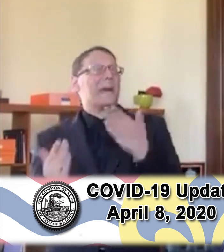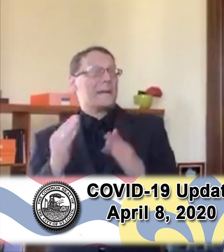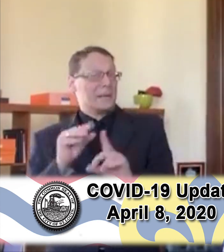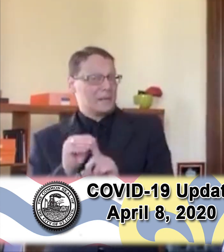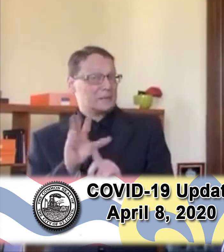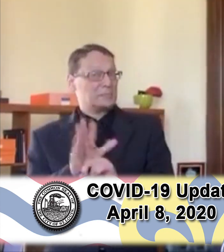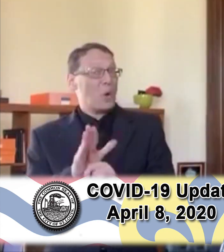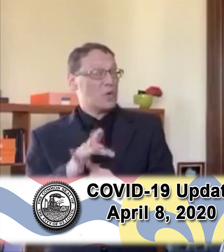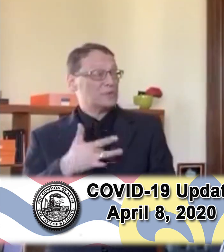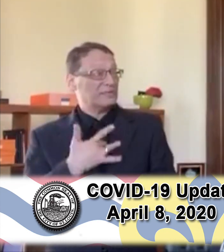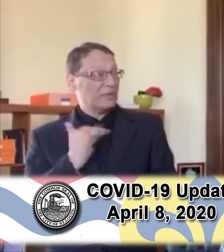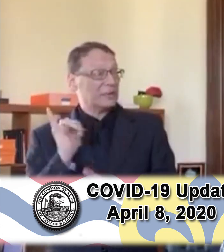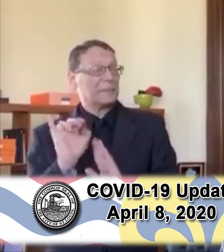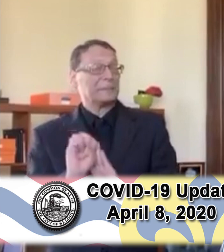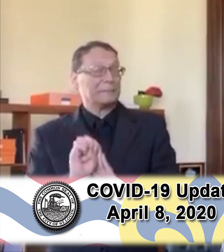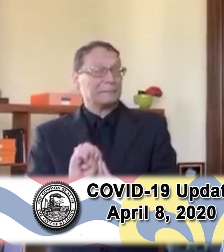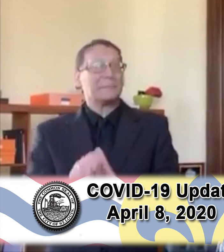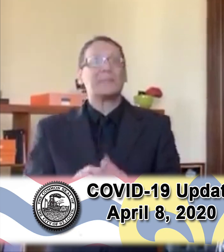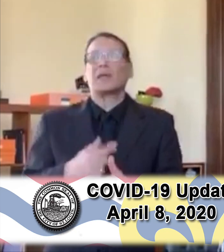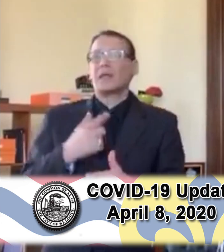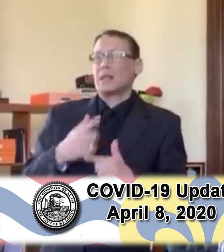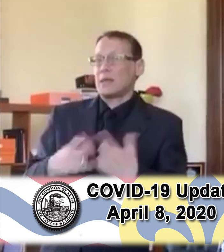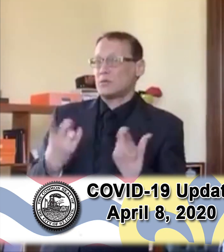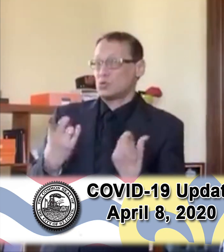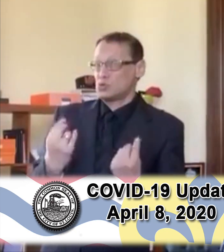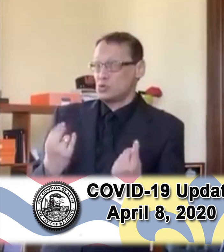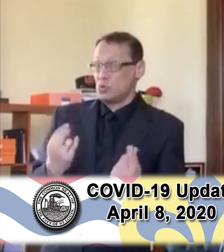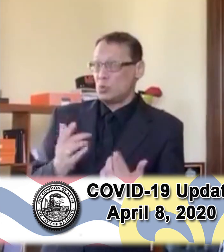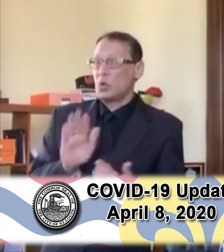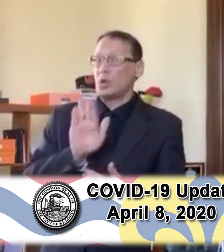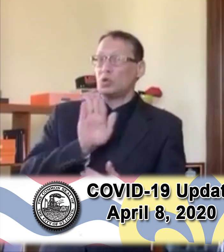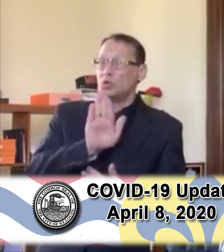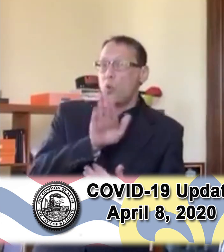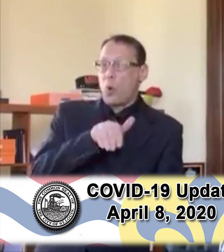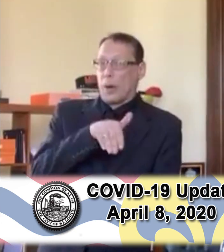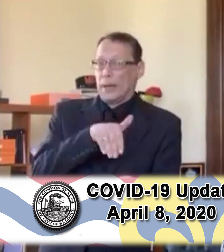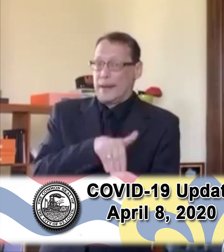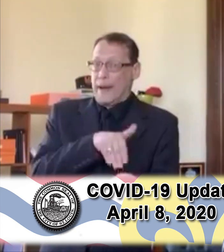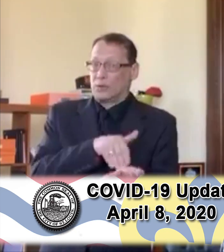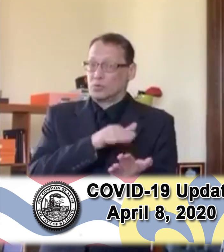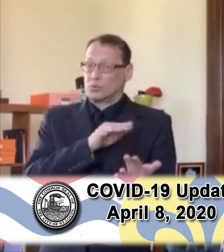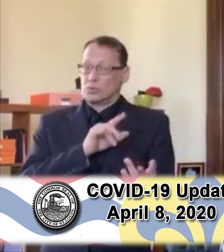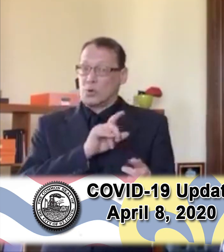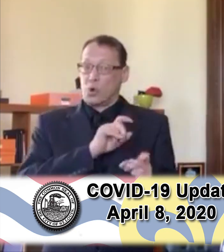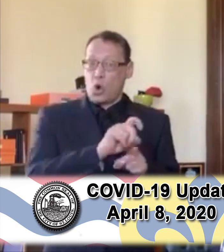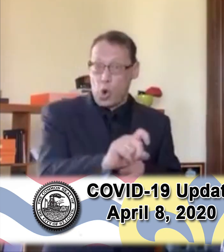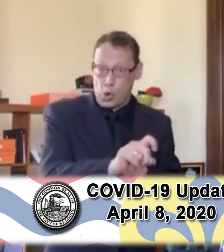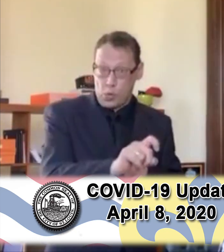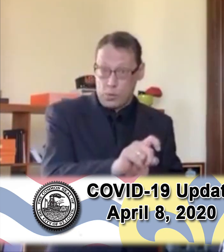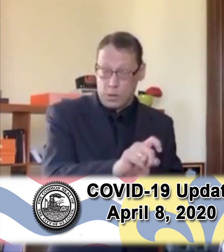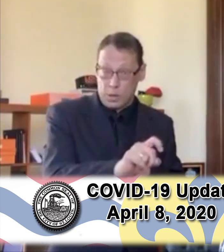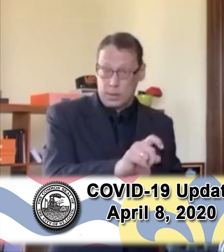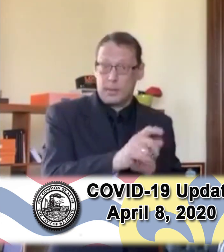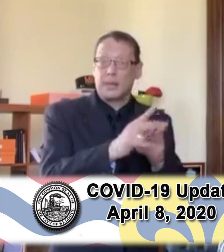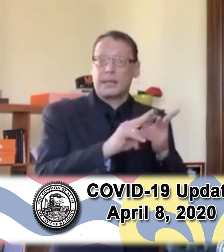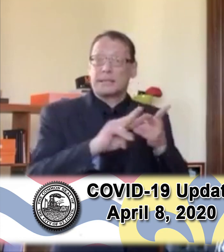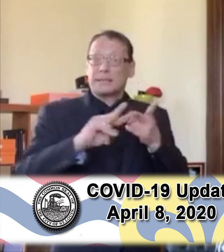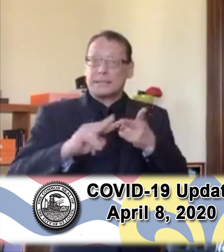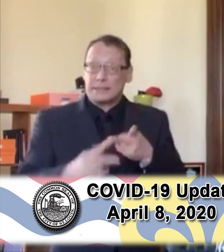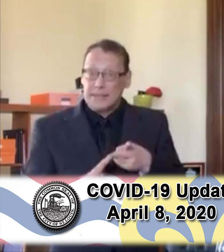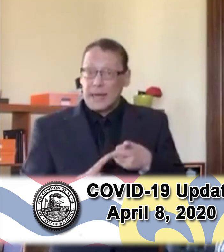of COVID-19, that you first contact your own doctor if you have a doctor. Secondly, that you